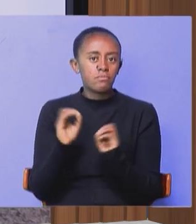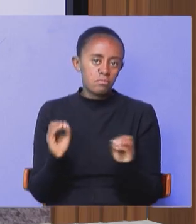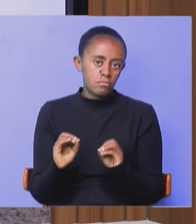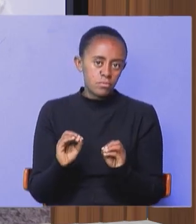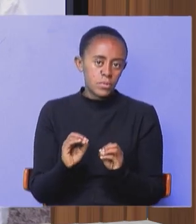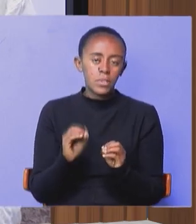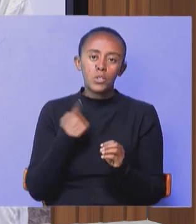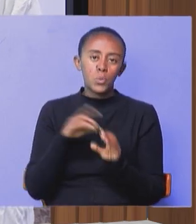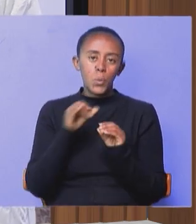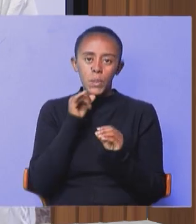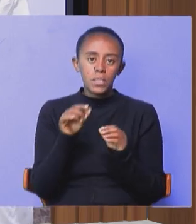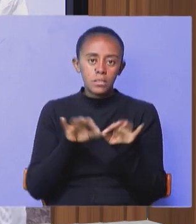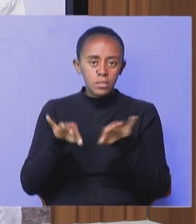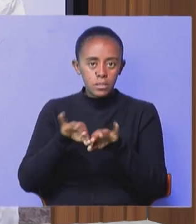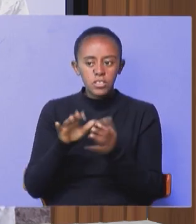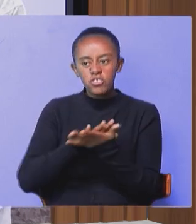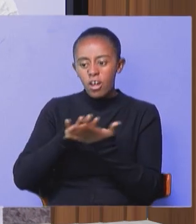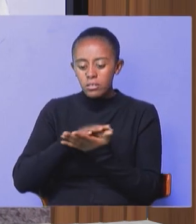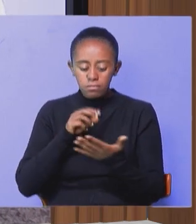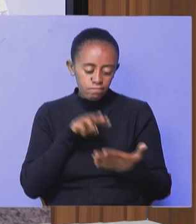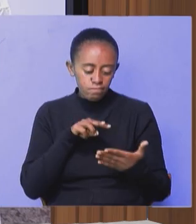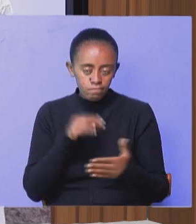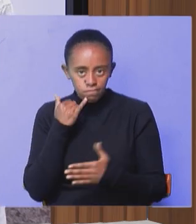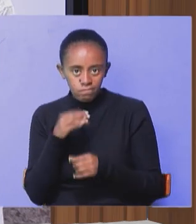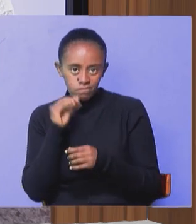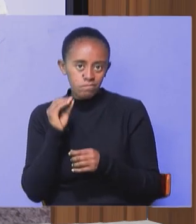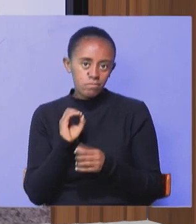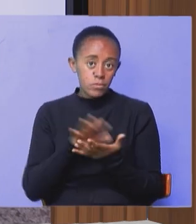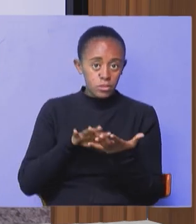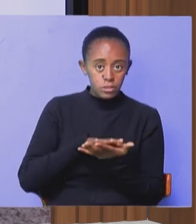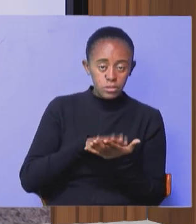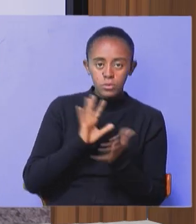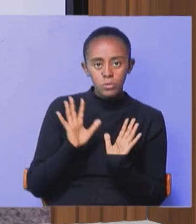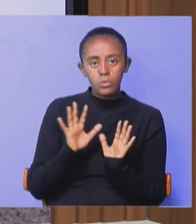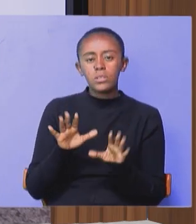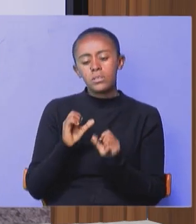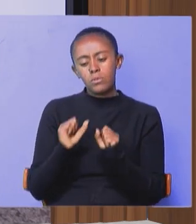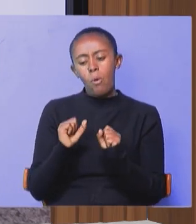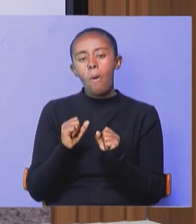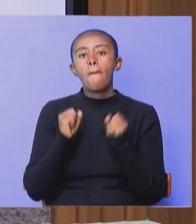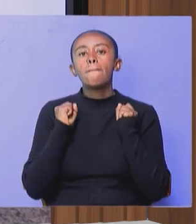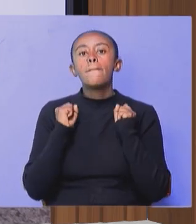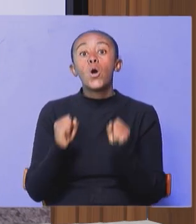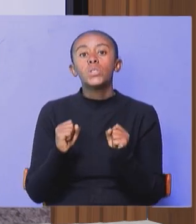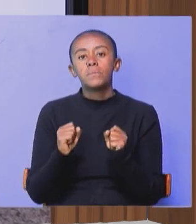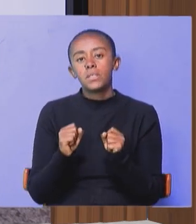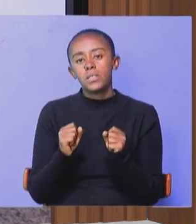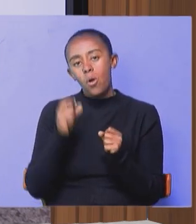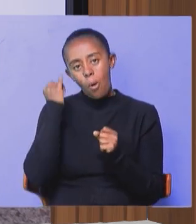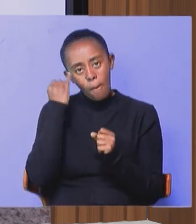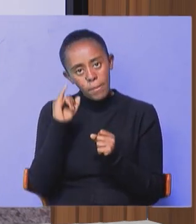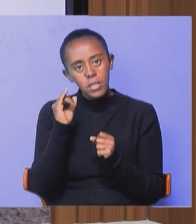not need them, they are a distraction. So you are giving what? The strongest possible opinion